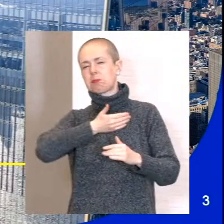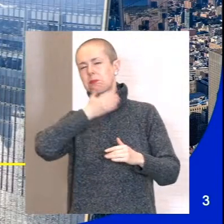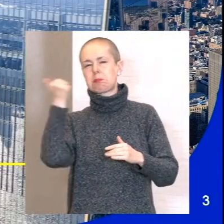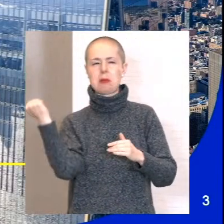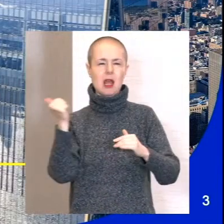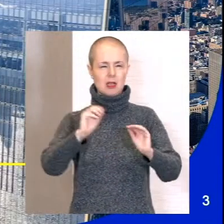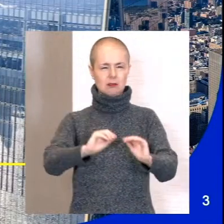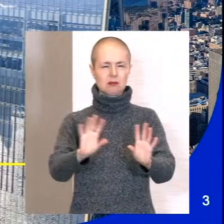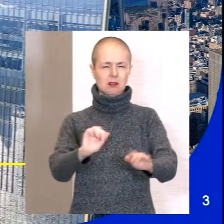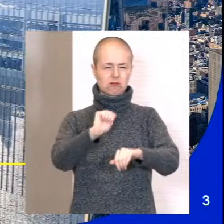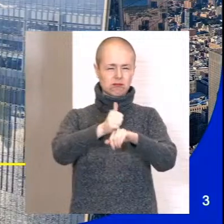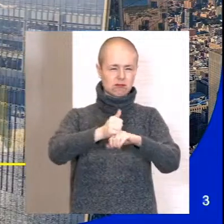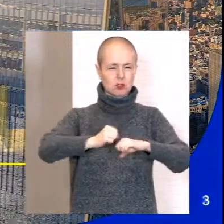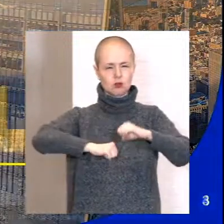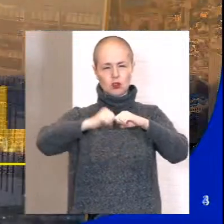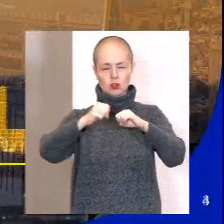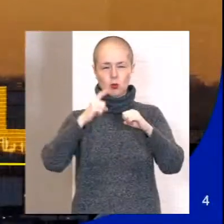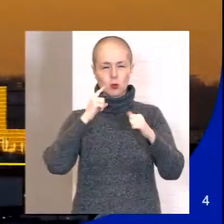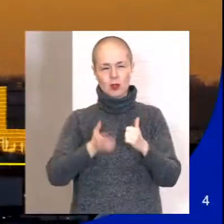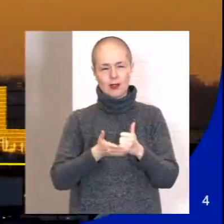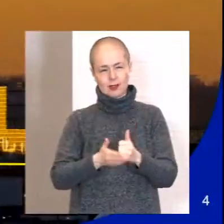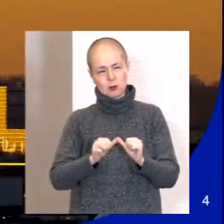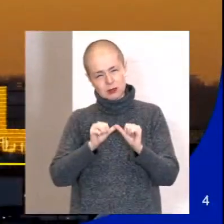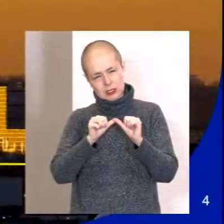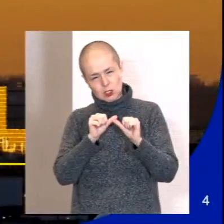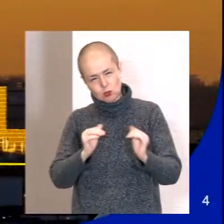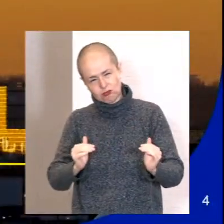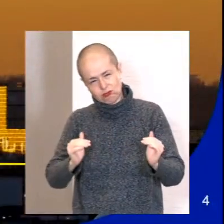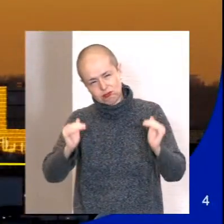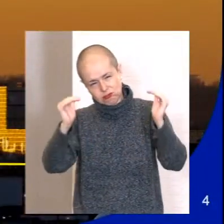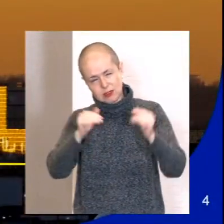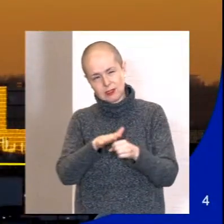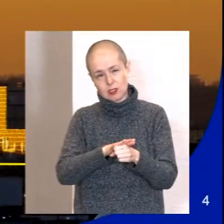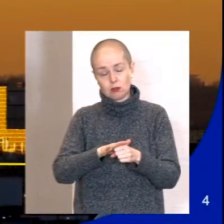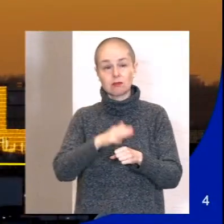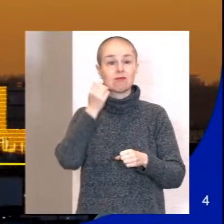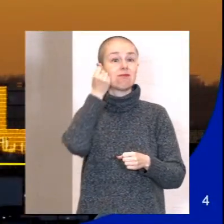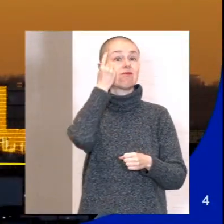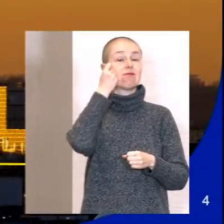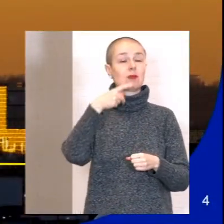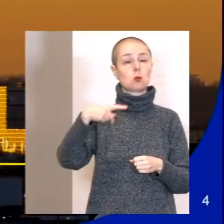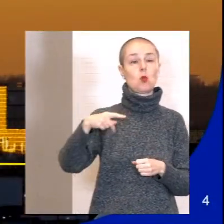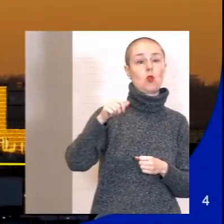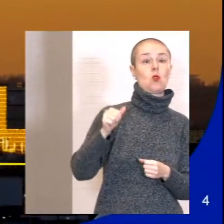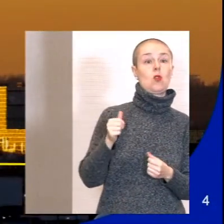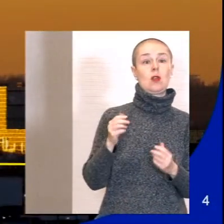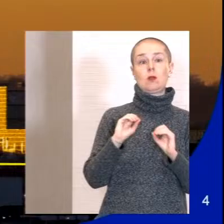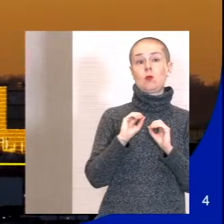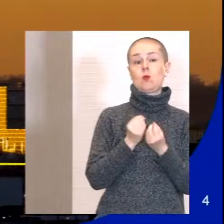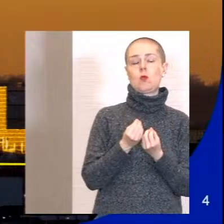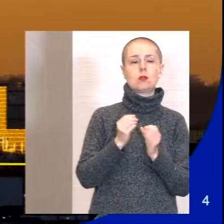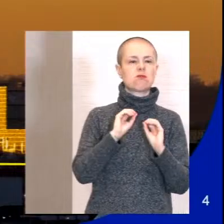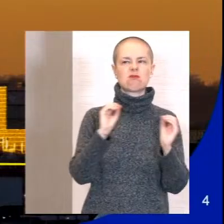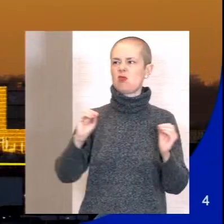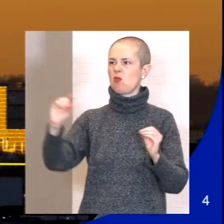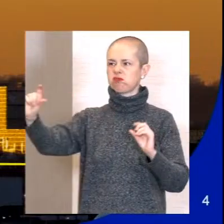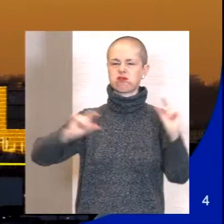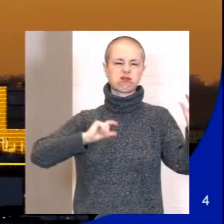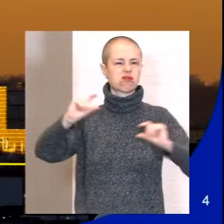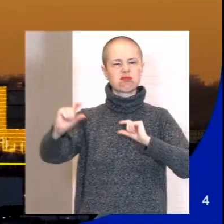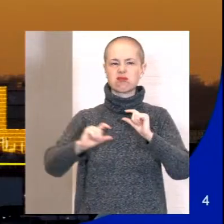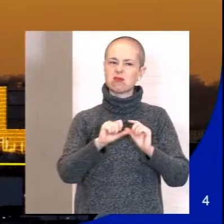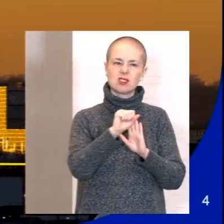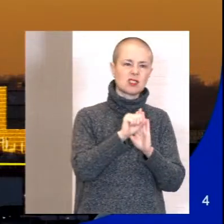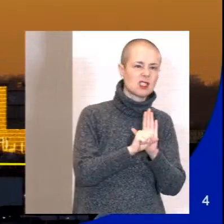that will continue to advance the region. The Port Authority is financially self-sustaining. It receives no funding from either state